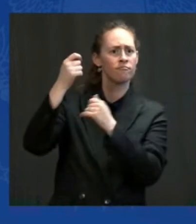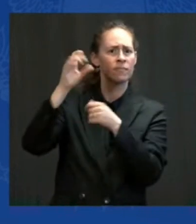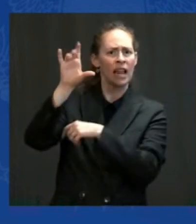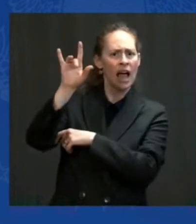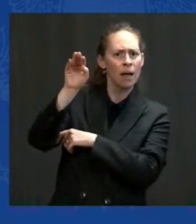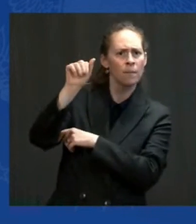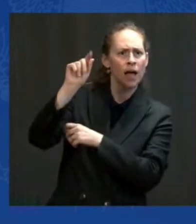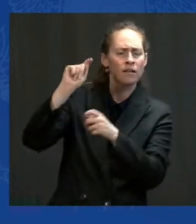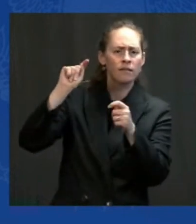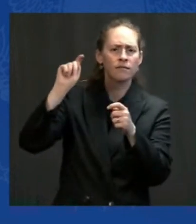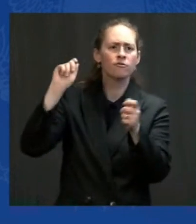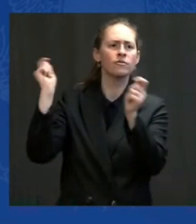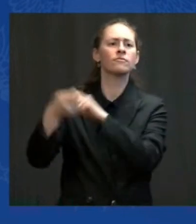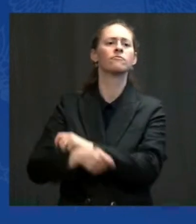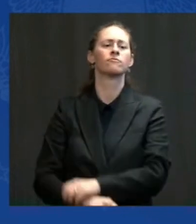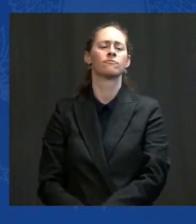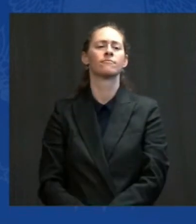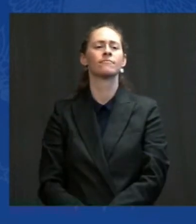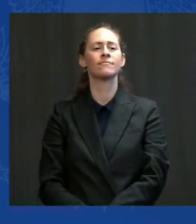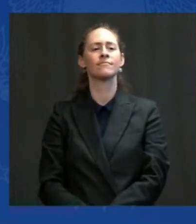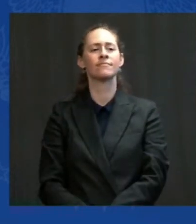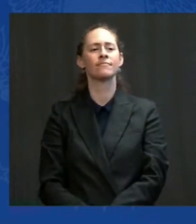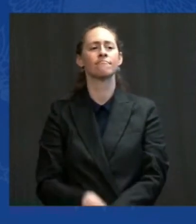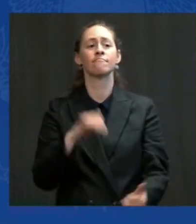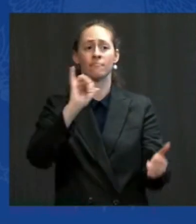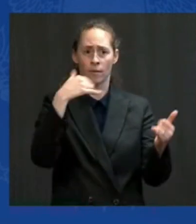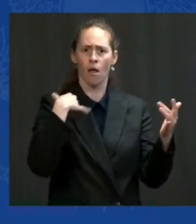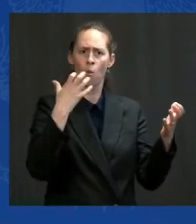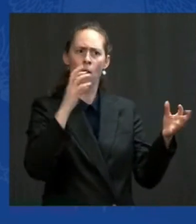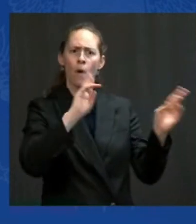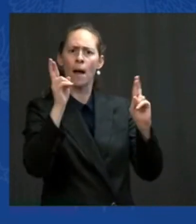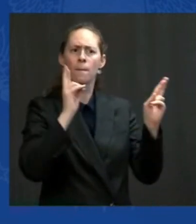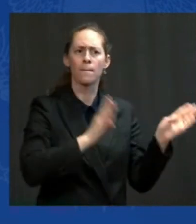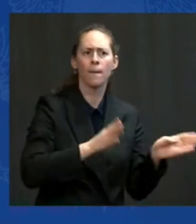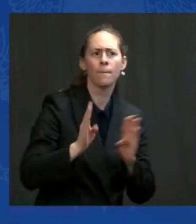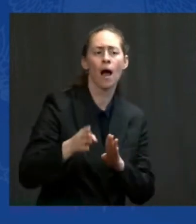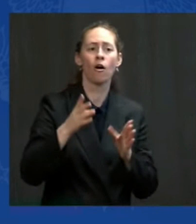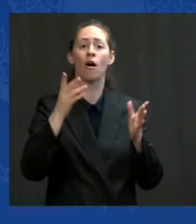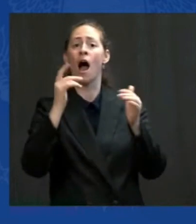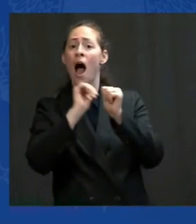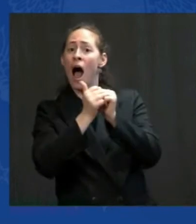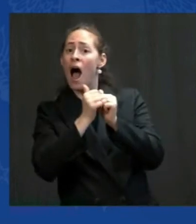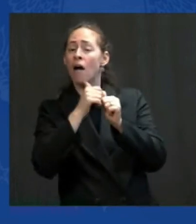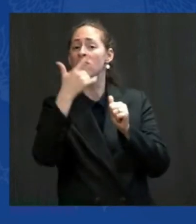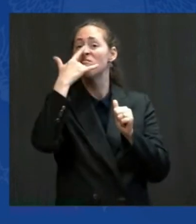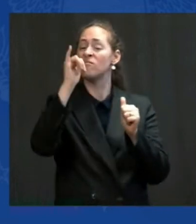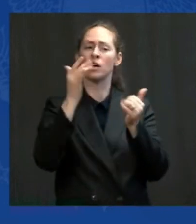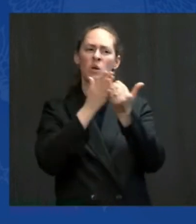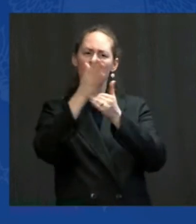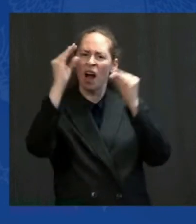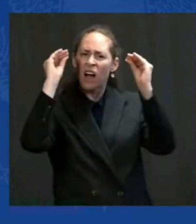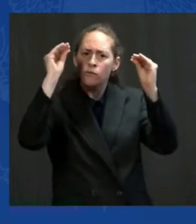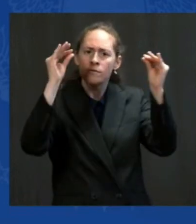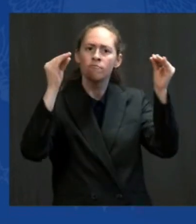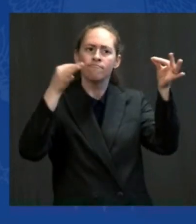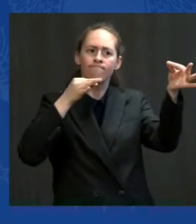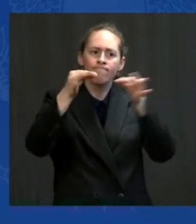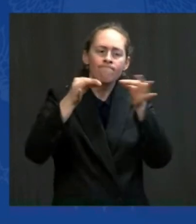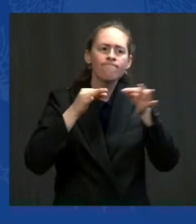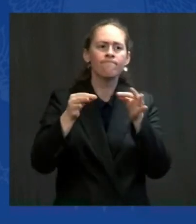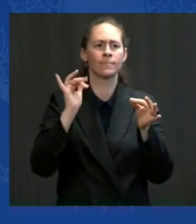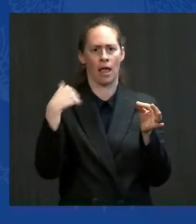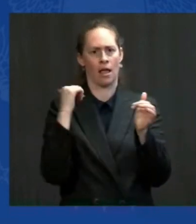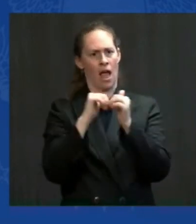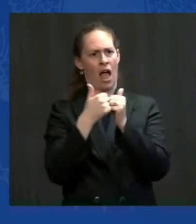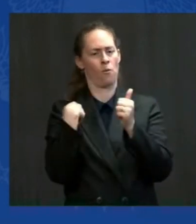agenda starts with education. You know, one of the reasons why we were a leading country in the world for so long and still on the